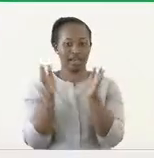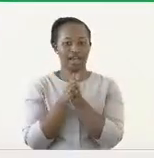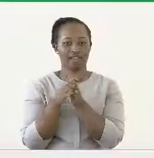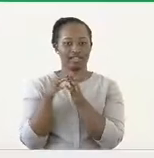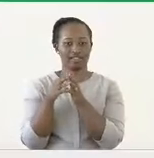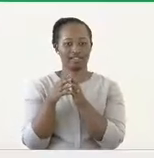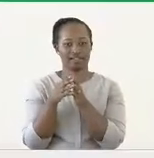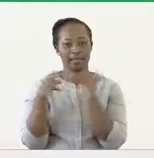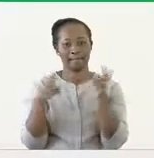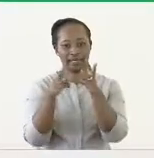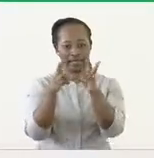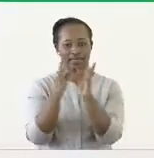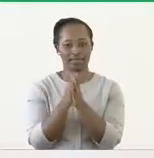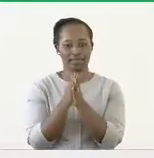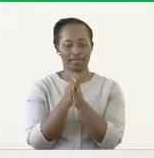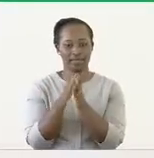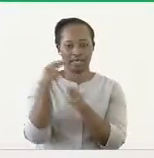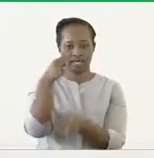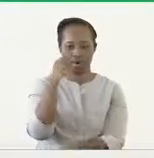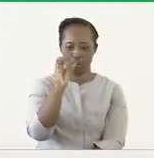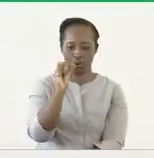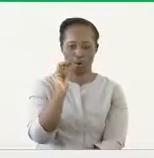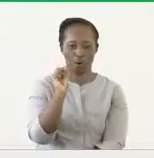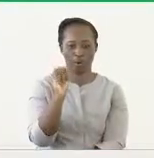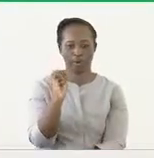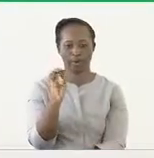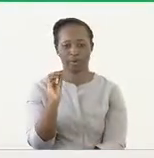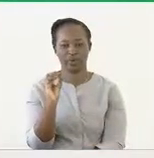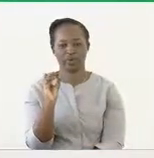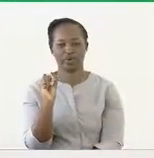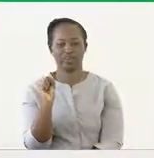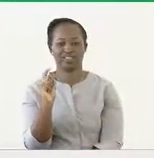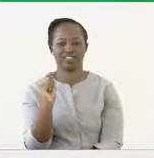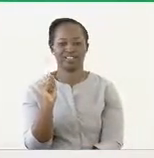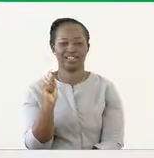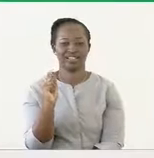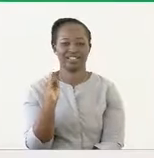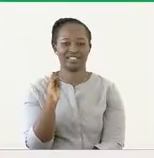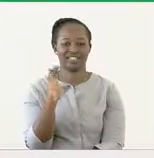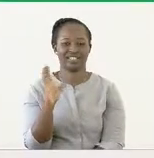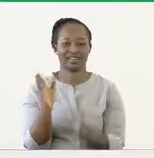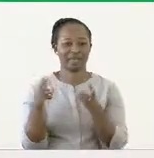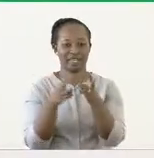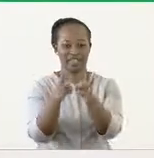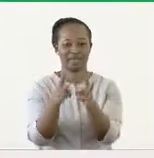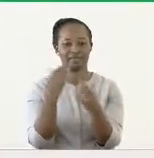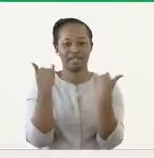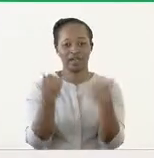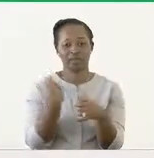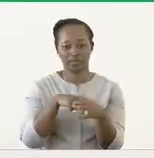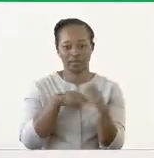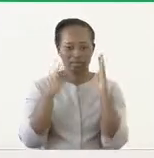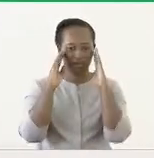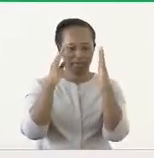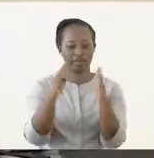lesson two is concerning about controlling the internal environment and the